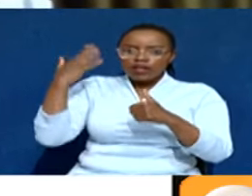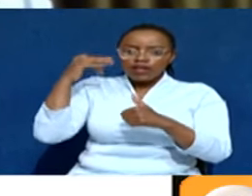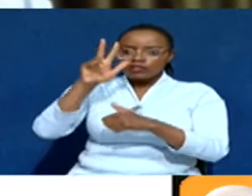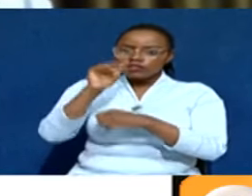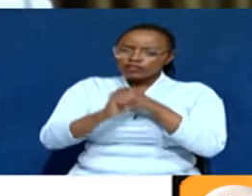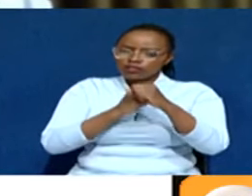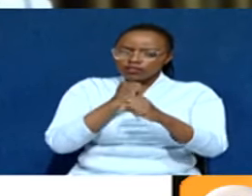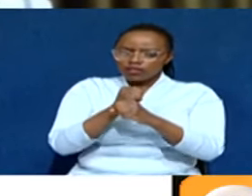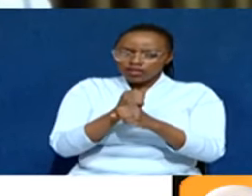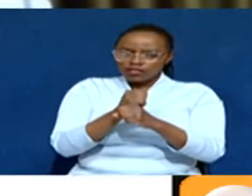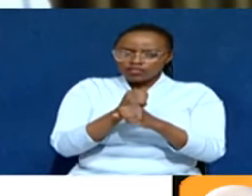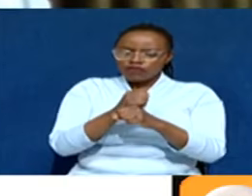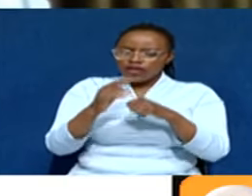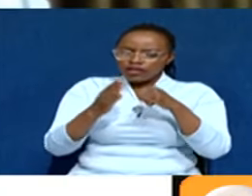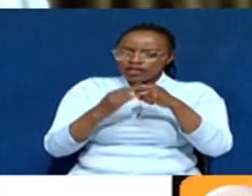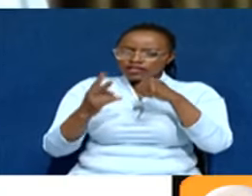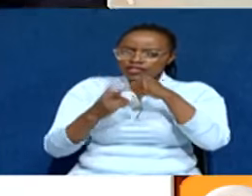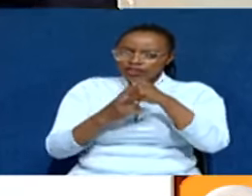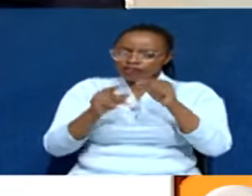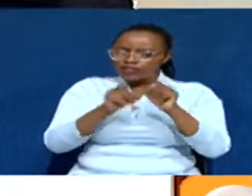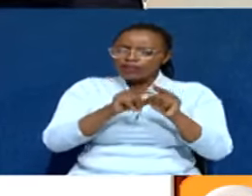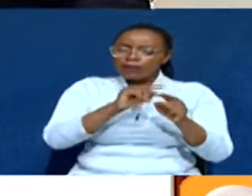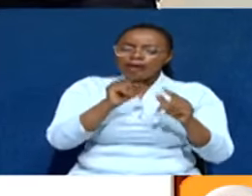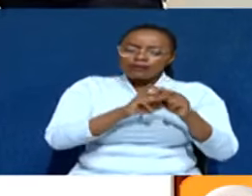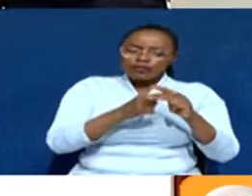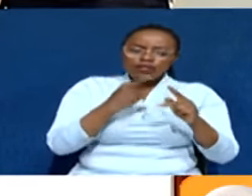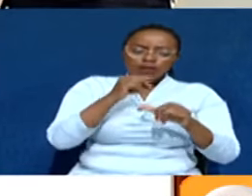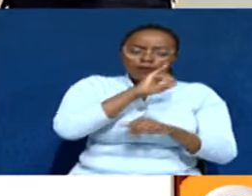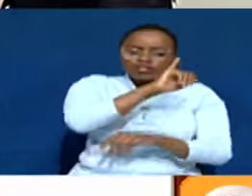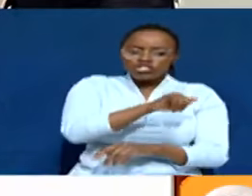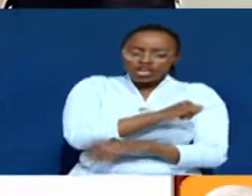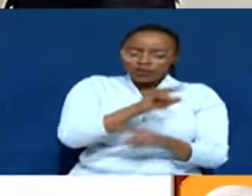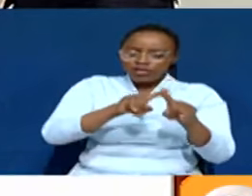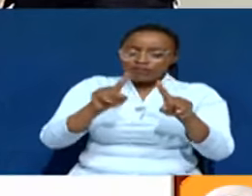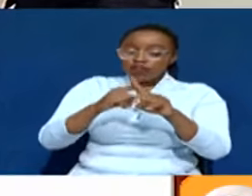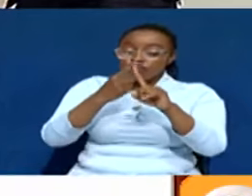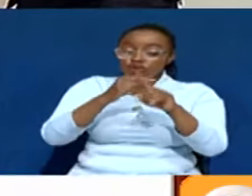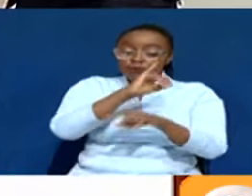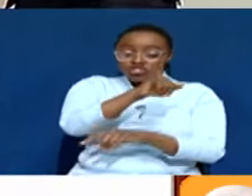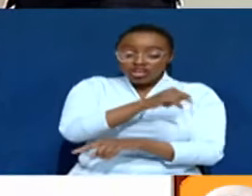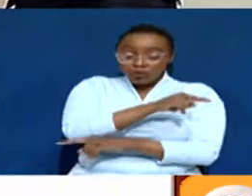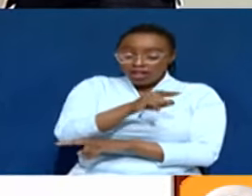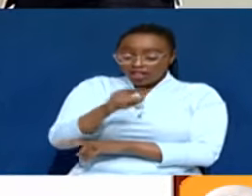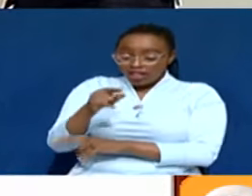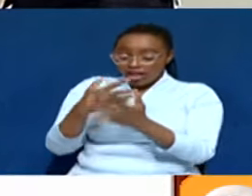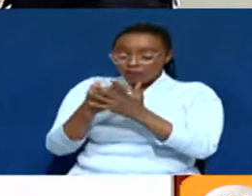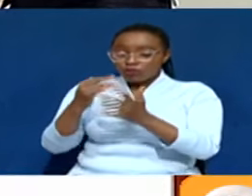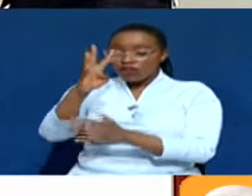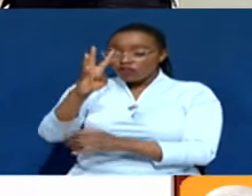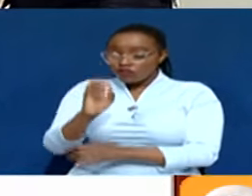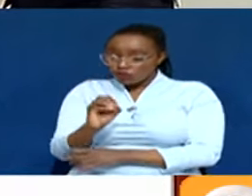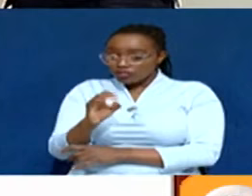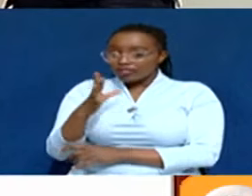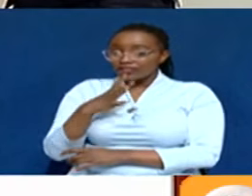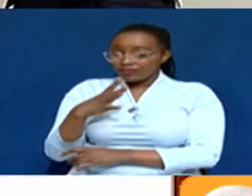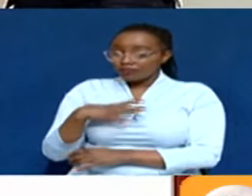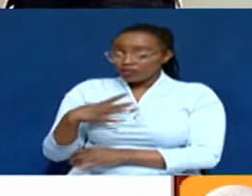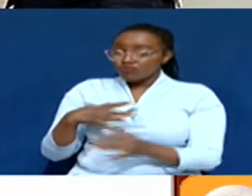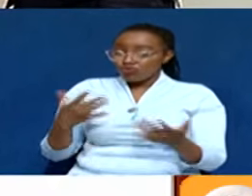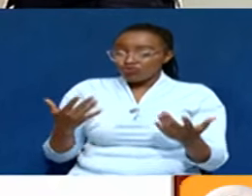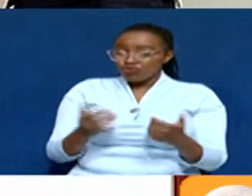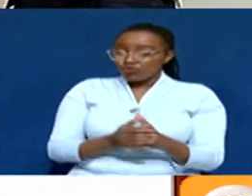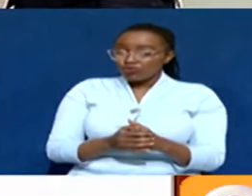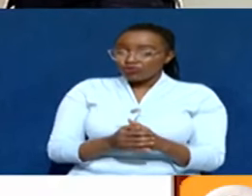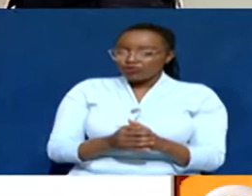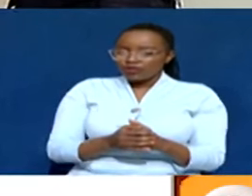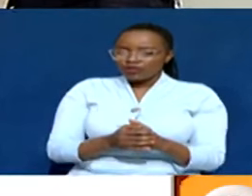3 years. But since January, and this is from Foreign Affairs, since January, it's 40, 4-0.